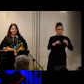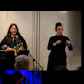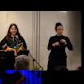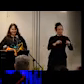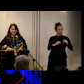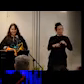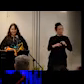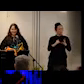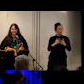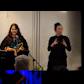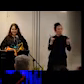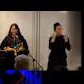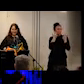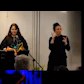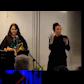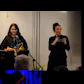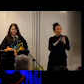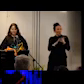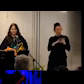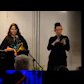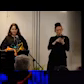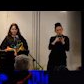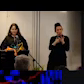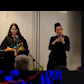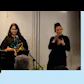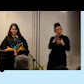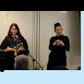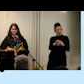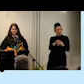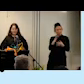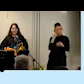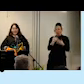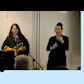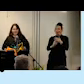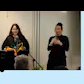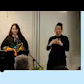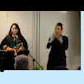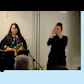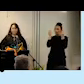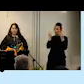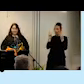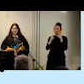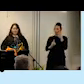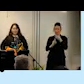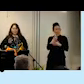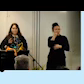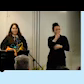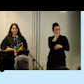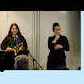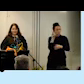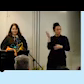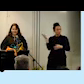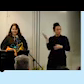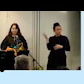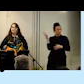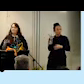what a neuron looks like in the brain. Let's see what happens to these neurons in dementia. As we age, two proteins called